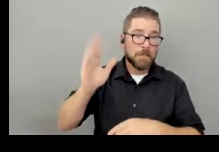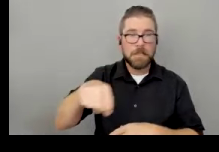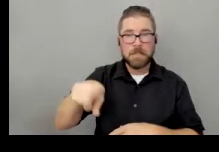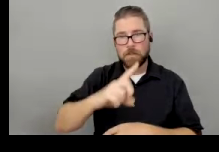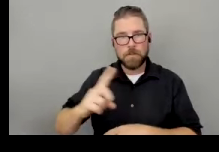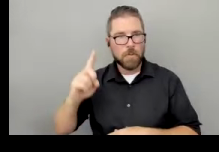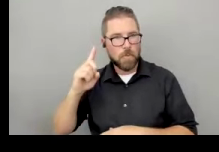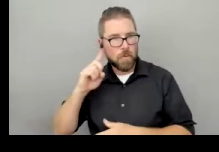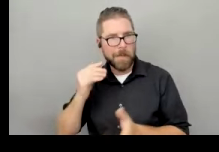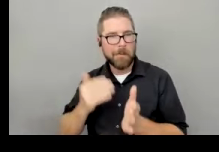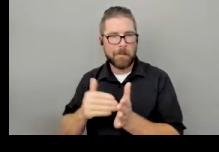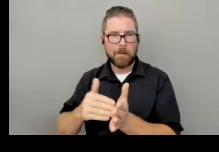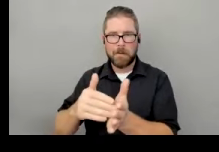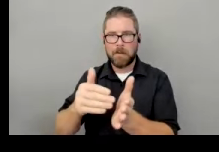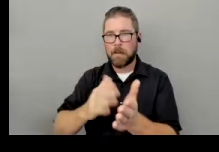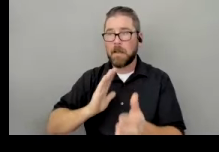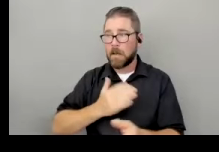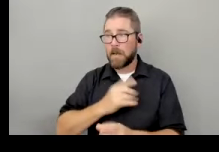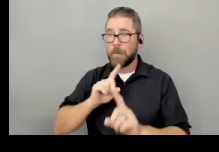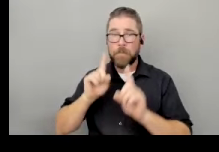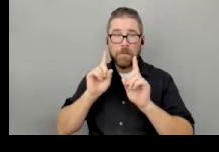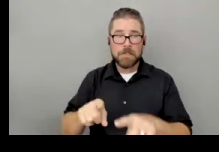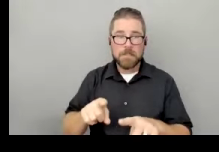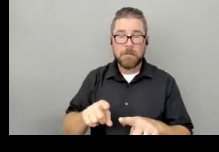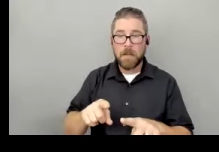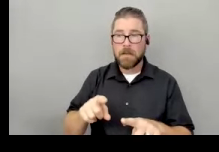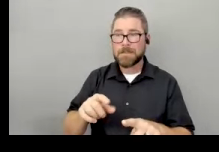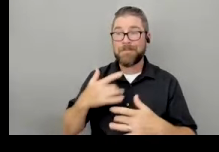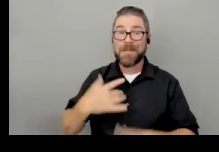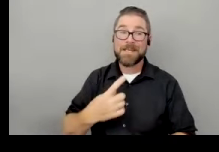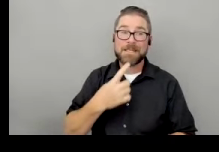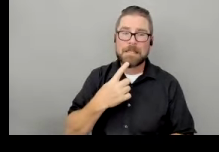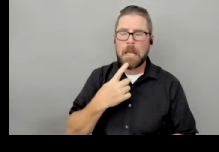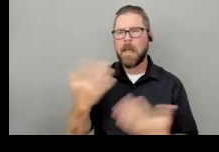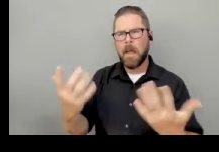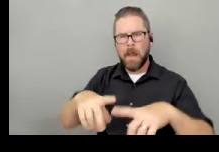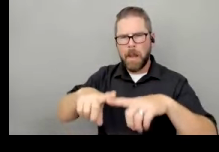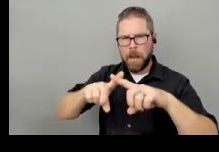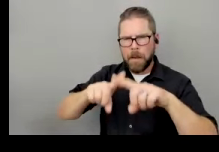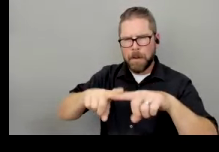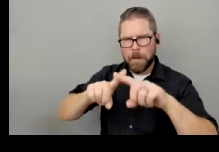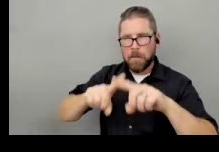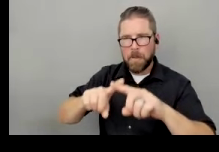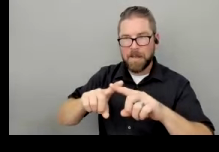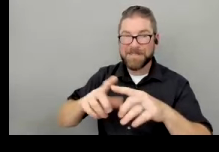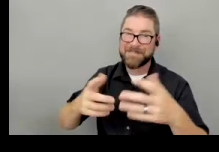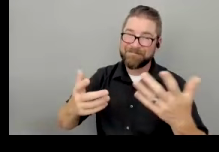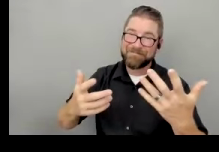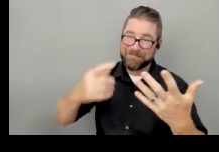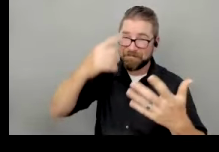studies later. Our responses are going to be, it depends, because every case is different. We don't have cookie